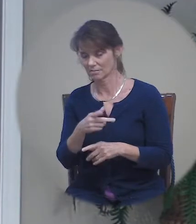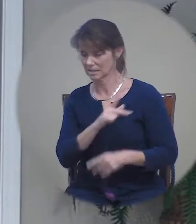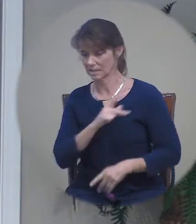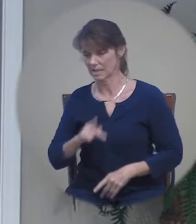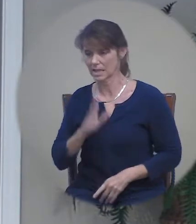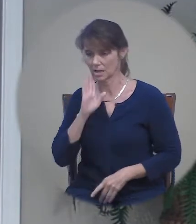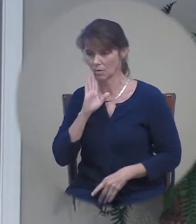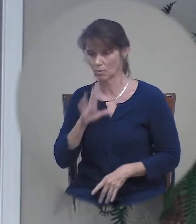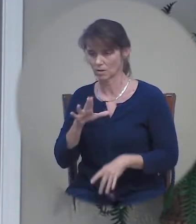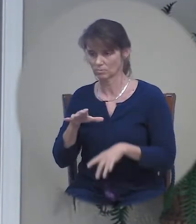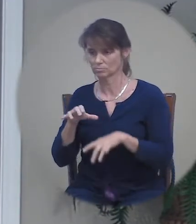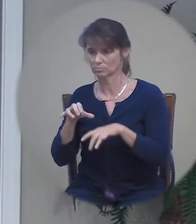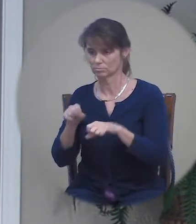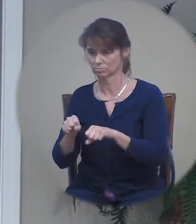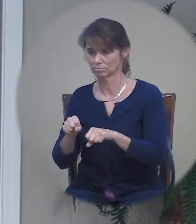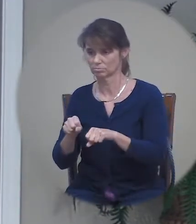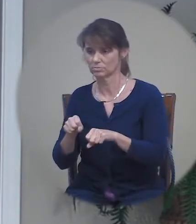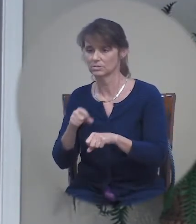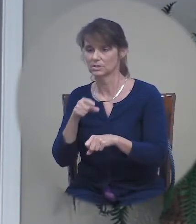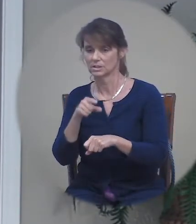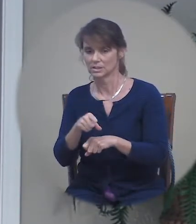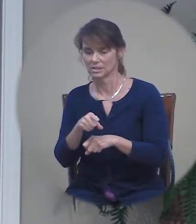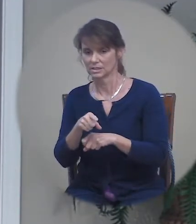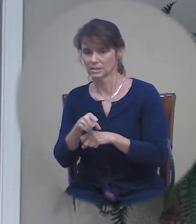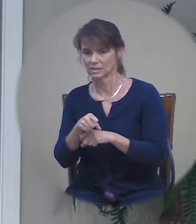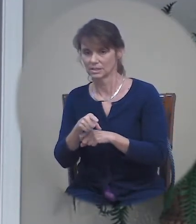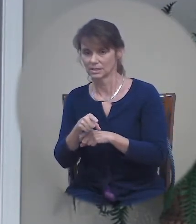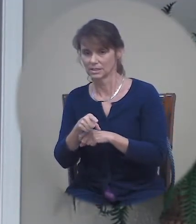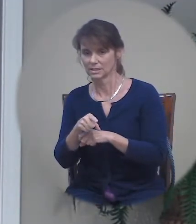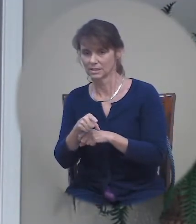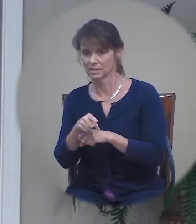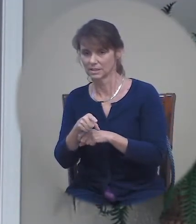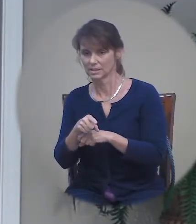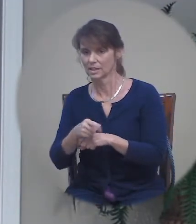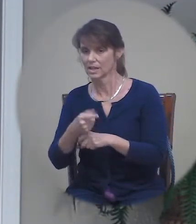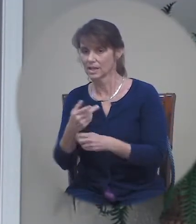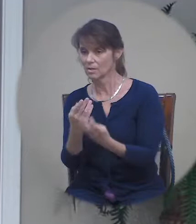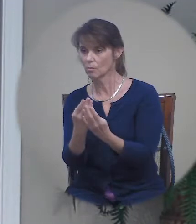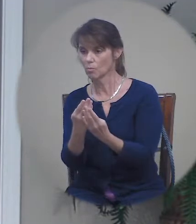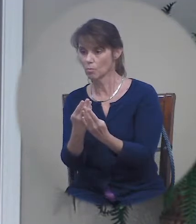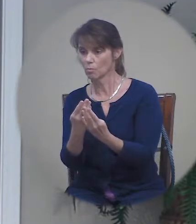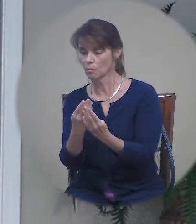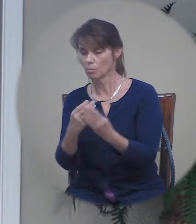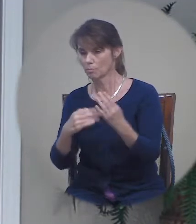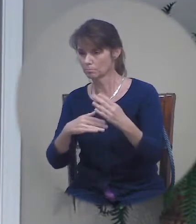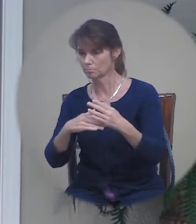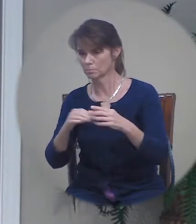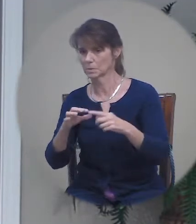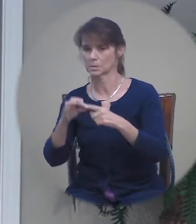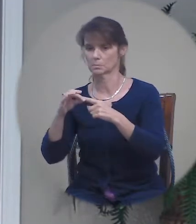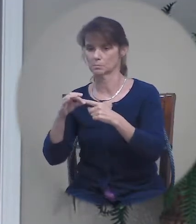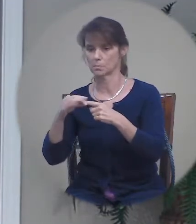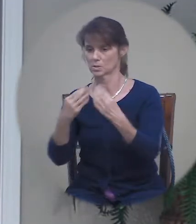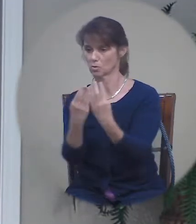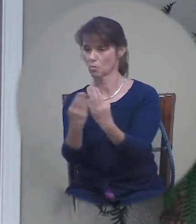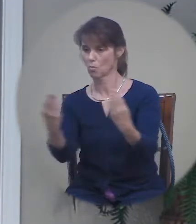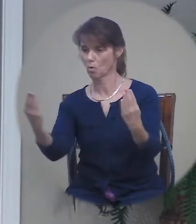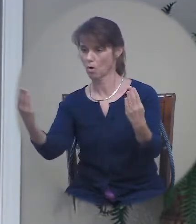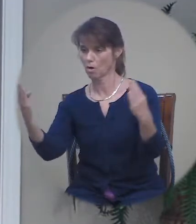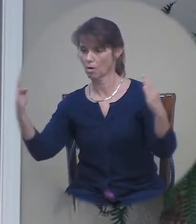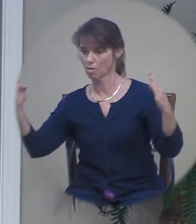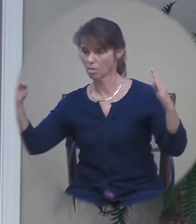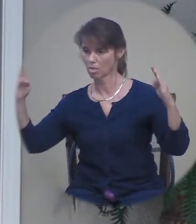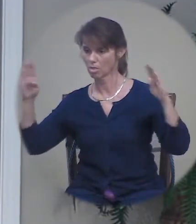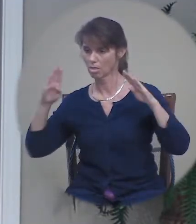the outside water sources kind of cut off. He built up the walls of the city. He's kind of hedging his bets. I mean,